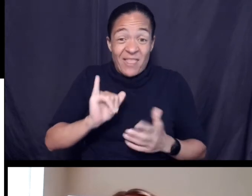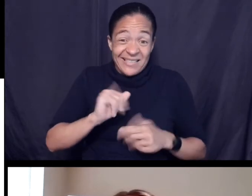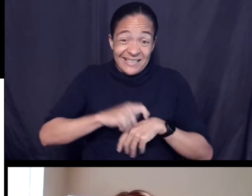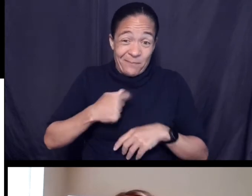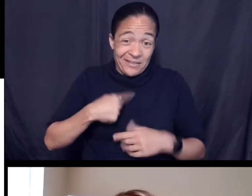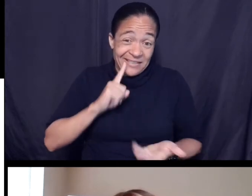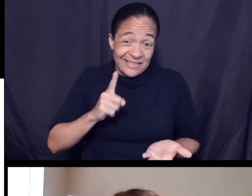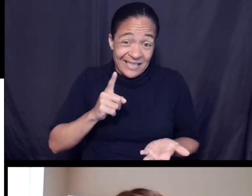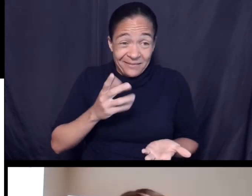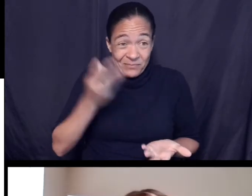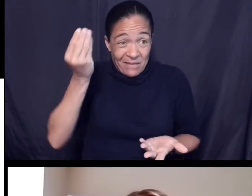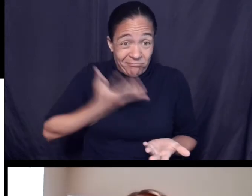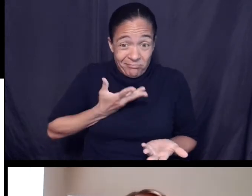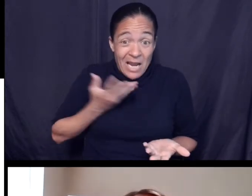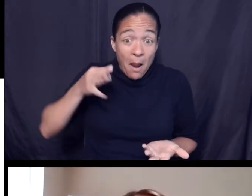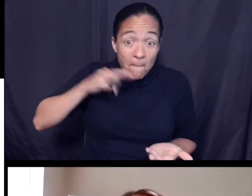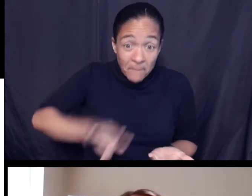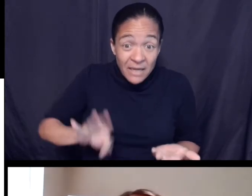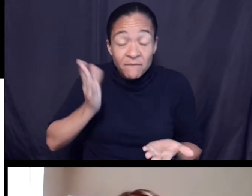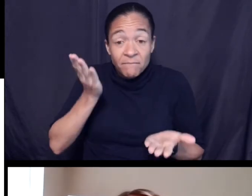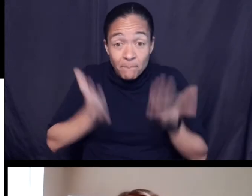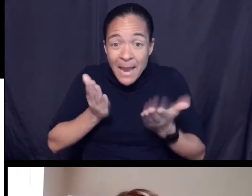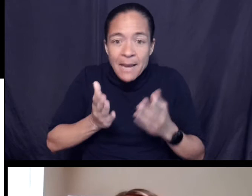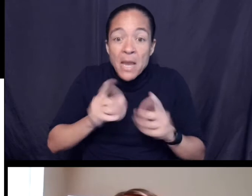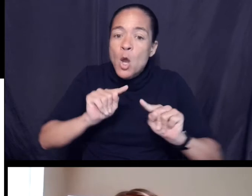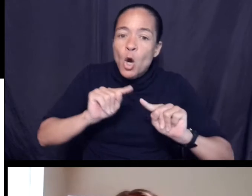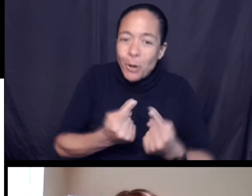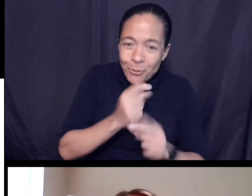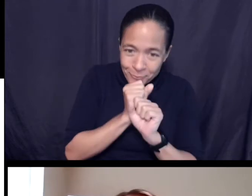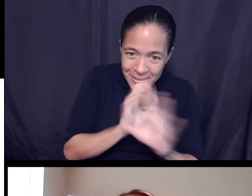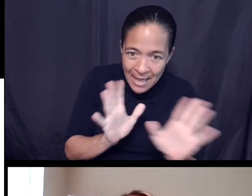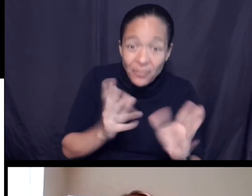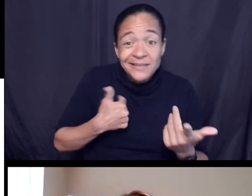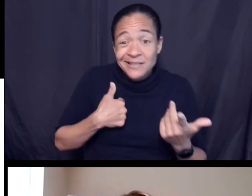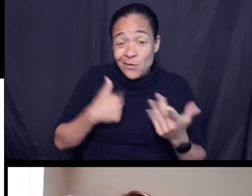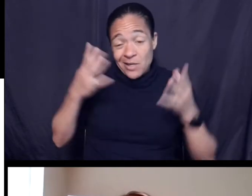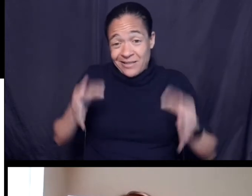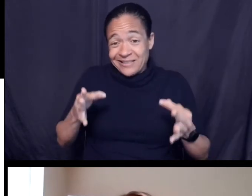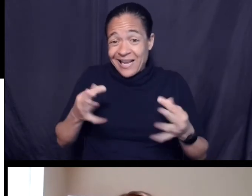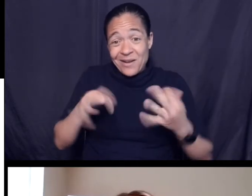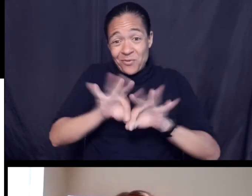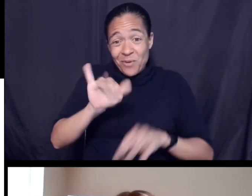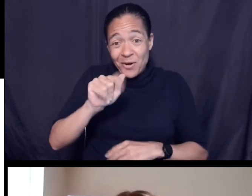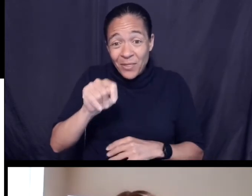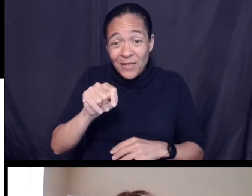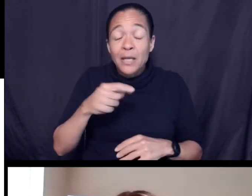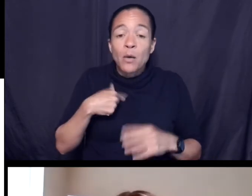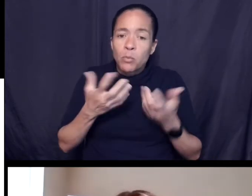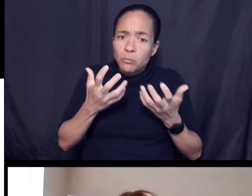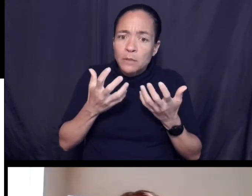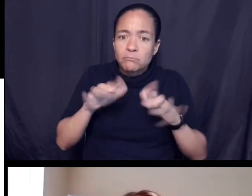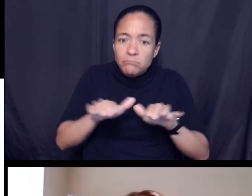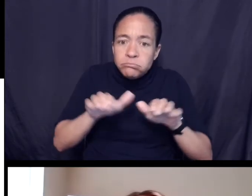help, but it shouldn't hurt. And so we felt like this was something worth doing because we wanted to do anything that we could to